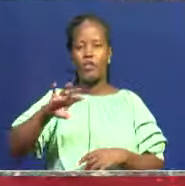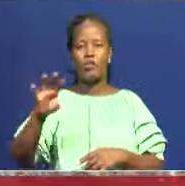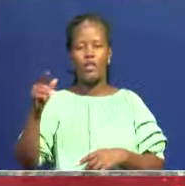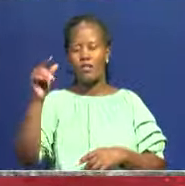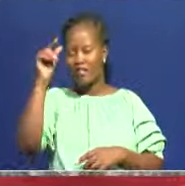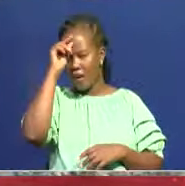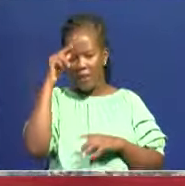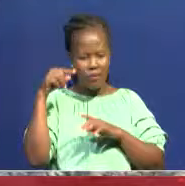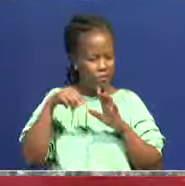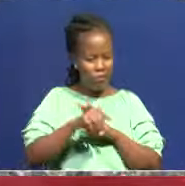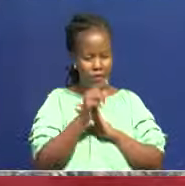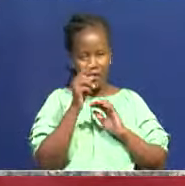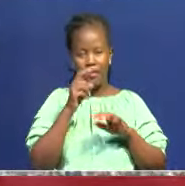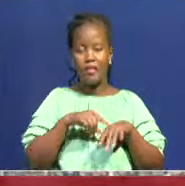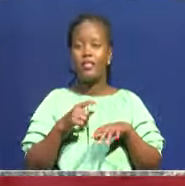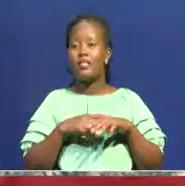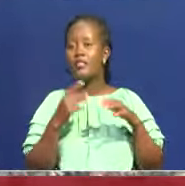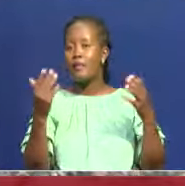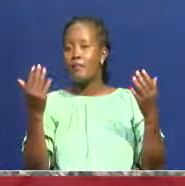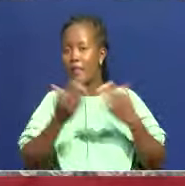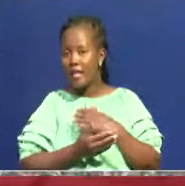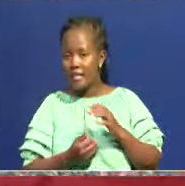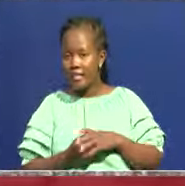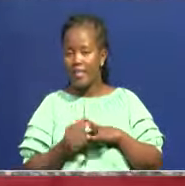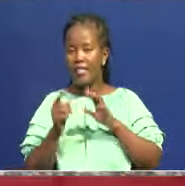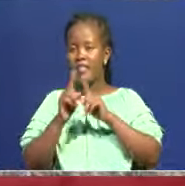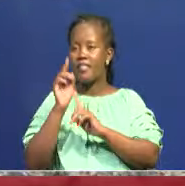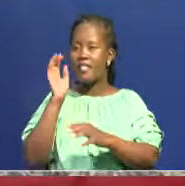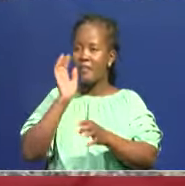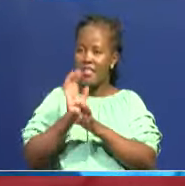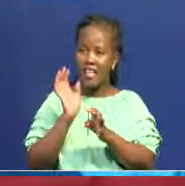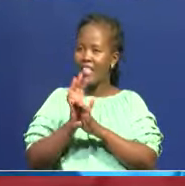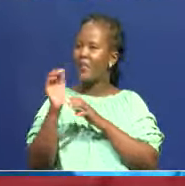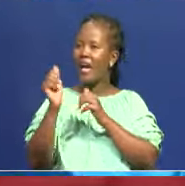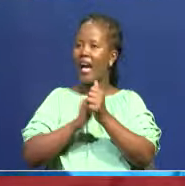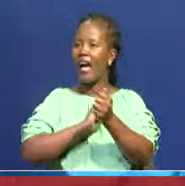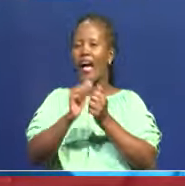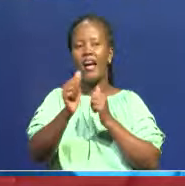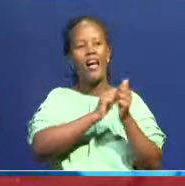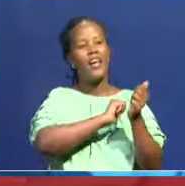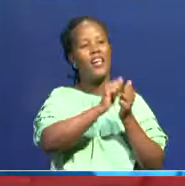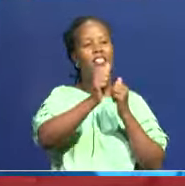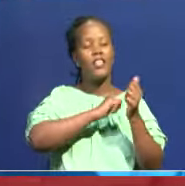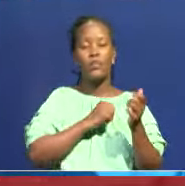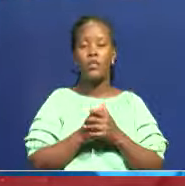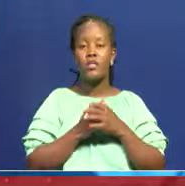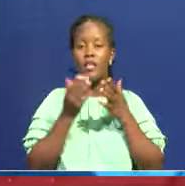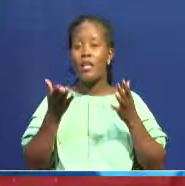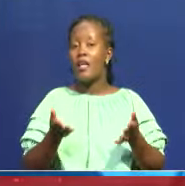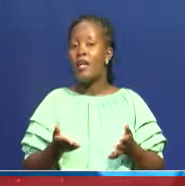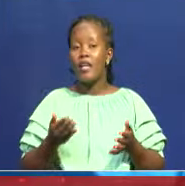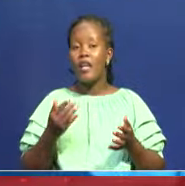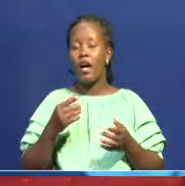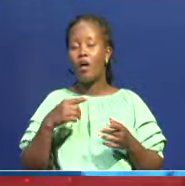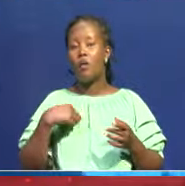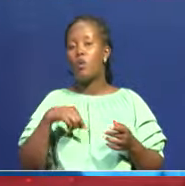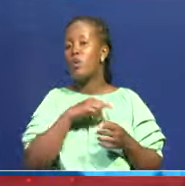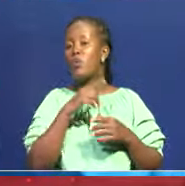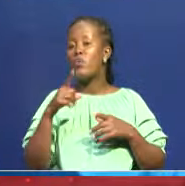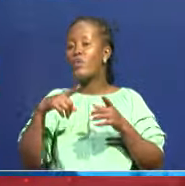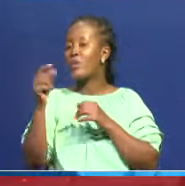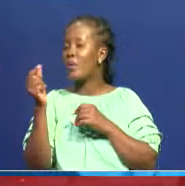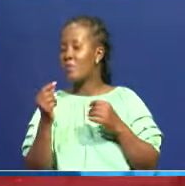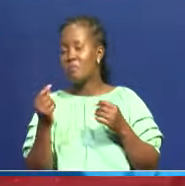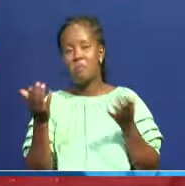at night. Even churches are not spared during the demolition. Sasa hatuna mahali pa kuenda, watoto